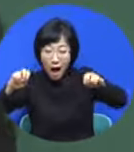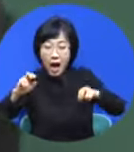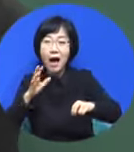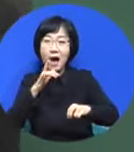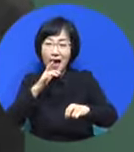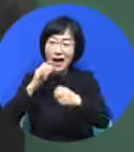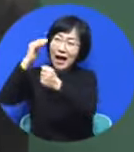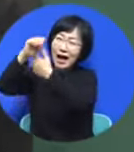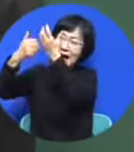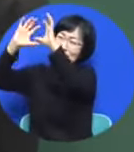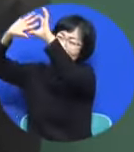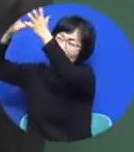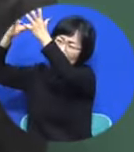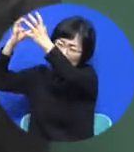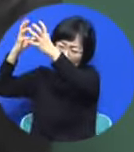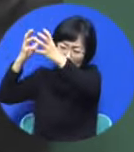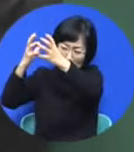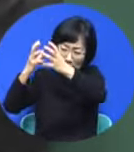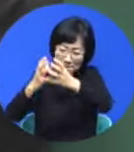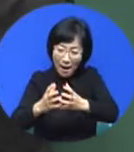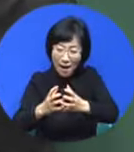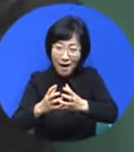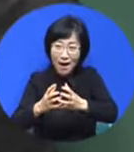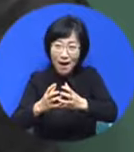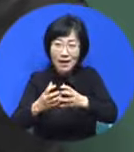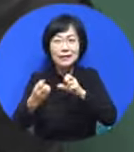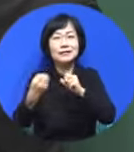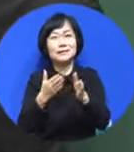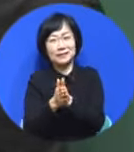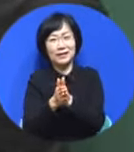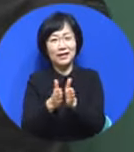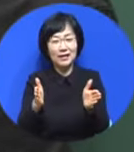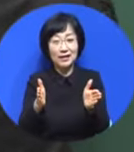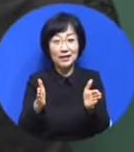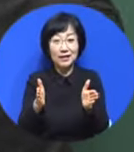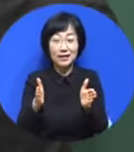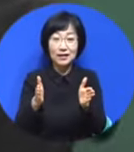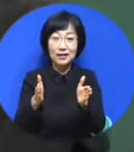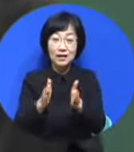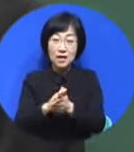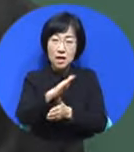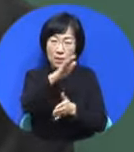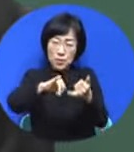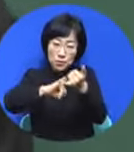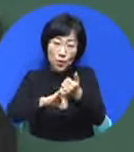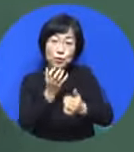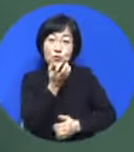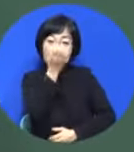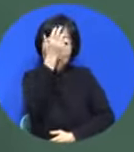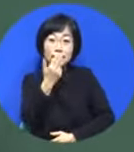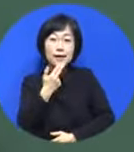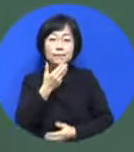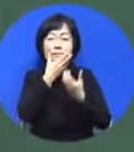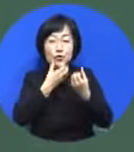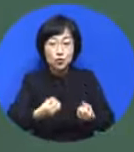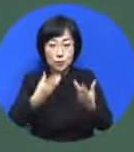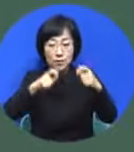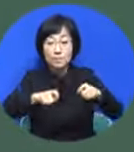to go into Potiphar's house as a slave, it was the beginning of establishing the kingdom of God. May you have this blessing as